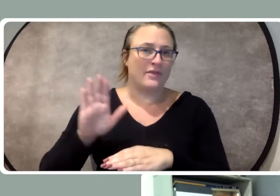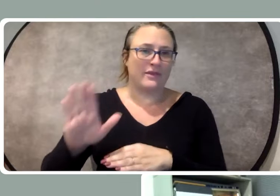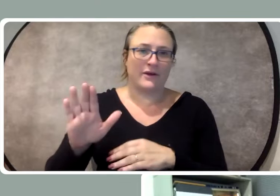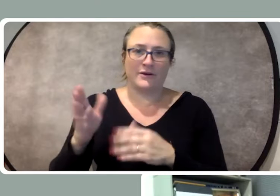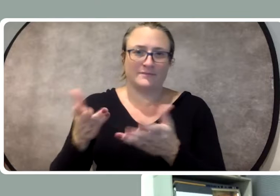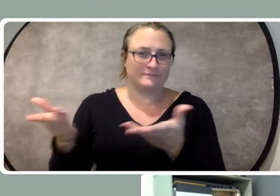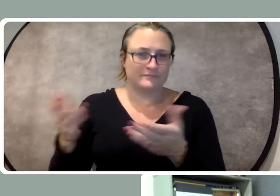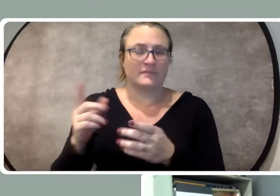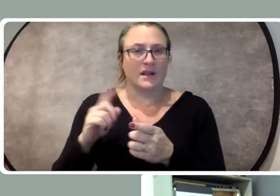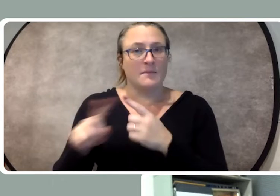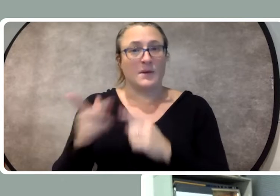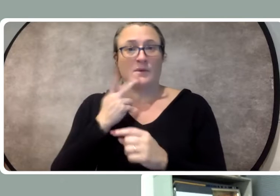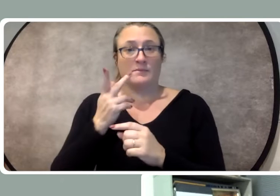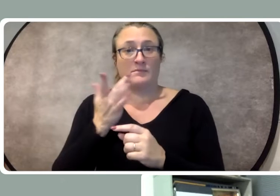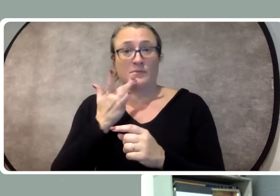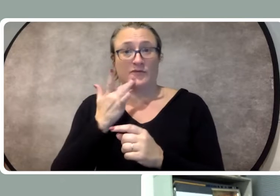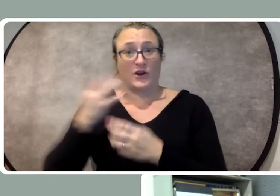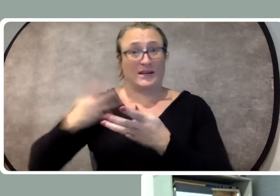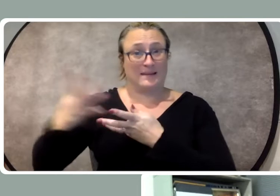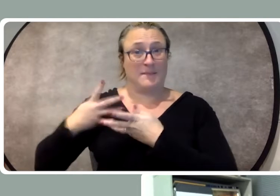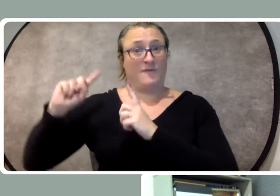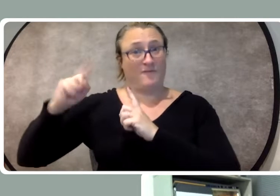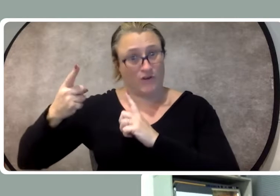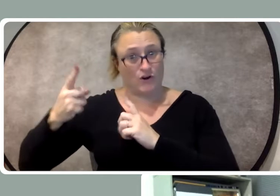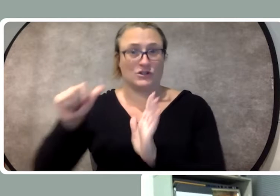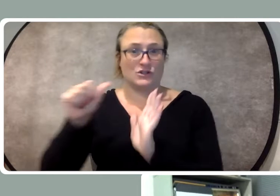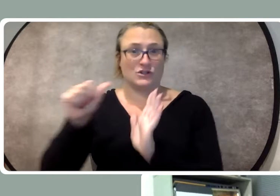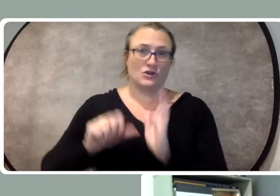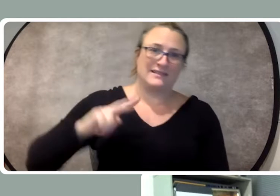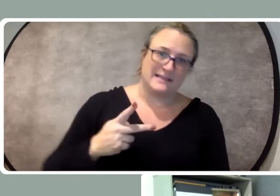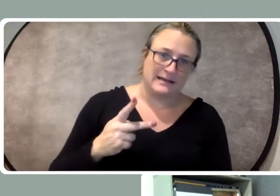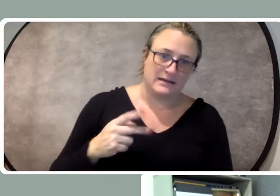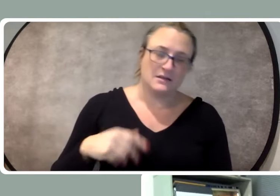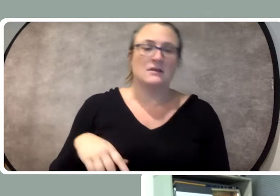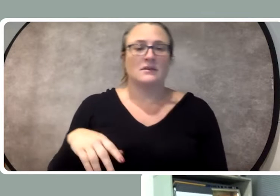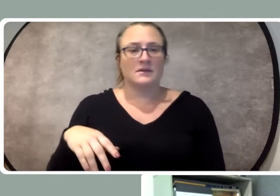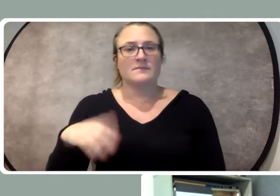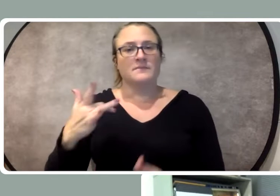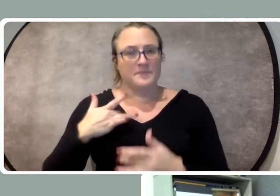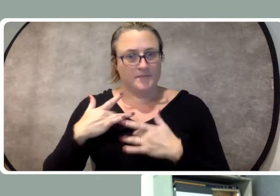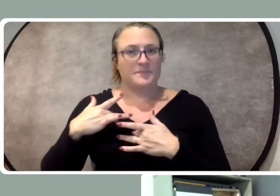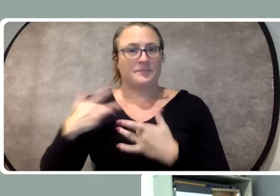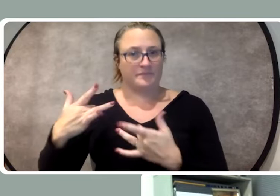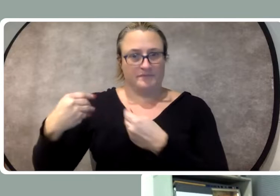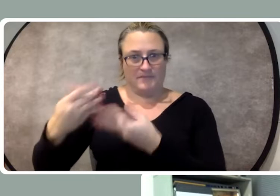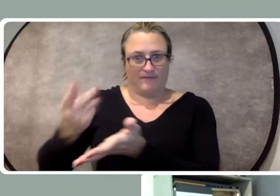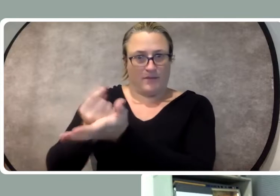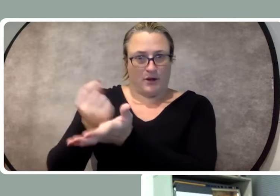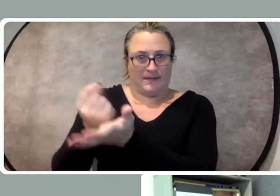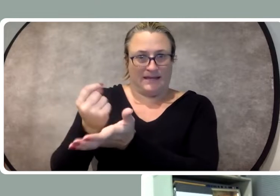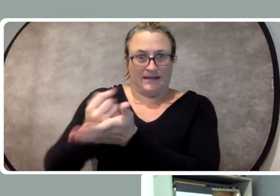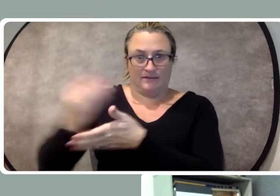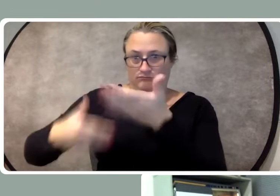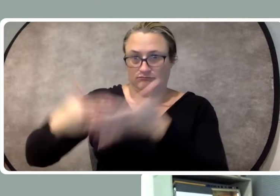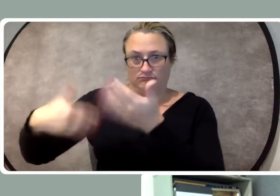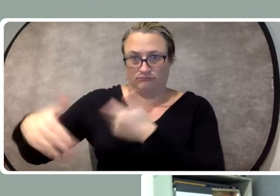this first before surgery. So usually we would deliver the systemic therapy, and then after the regimen, the woman will